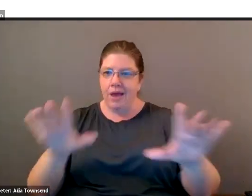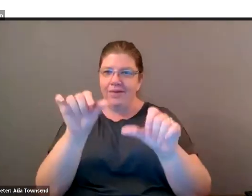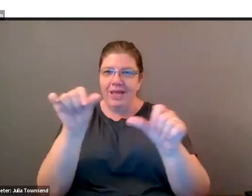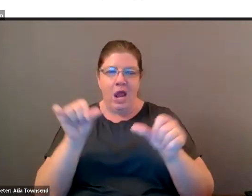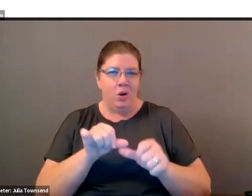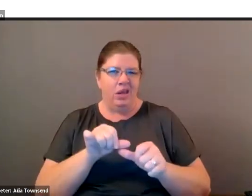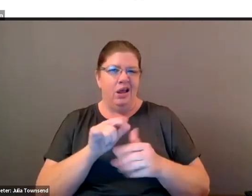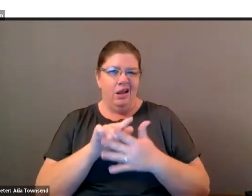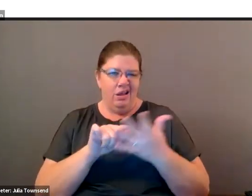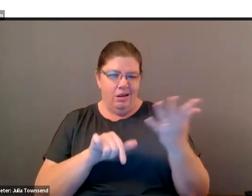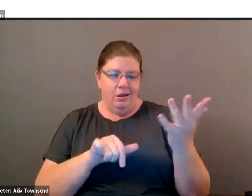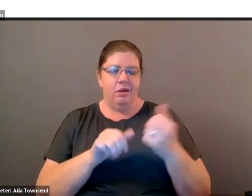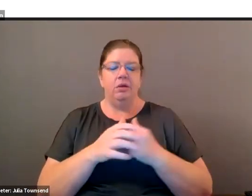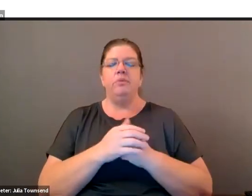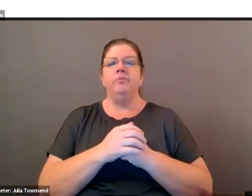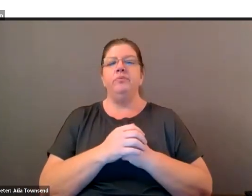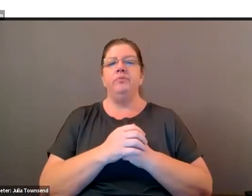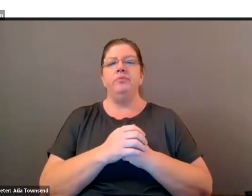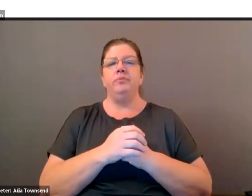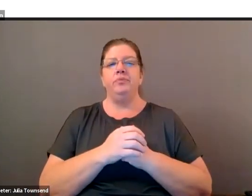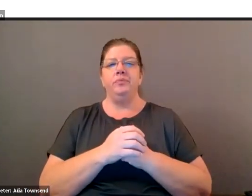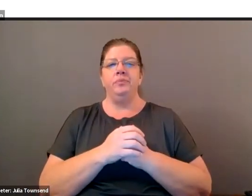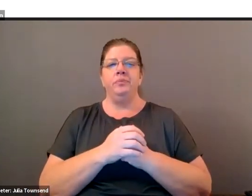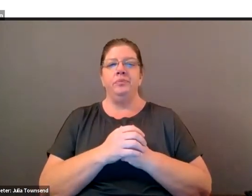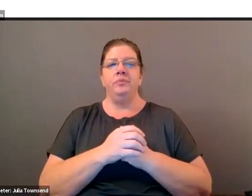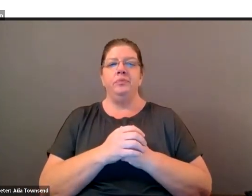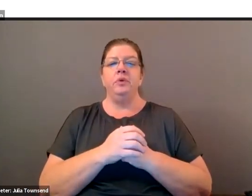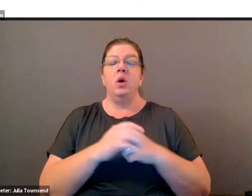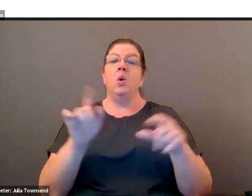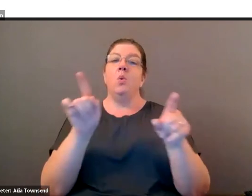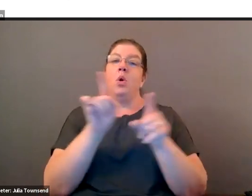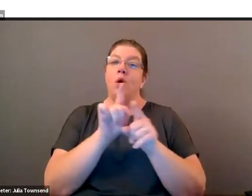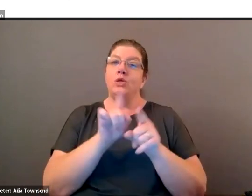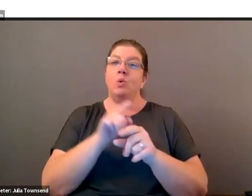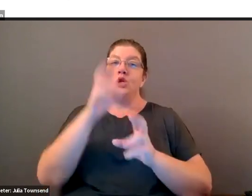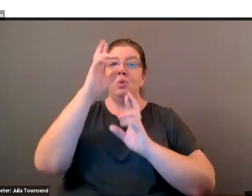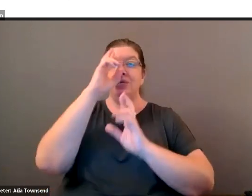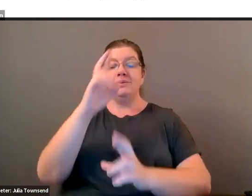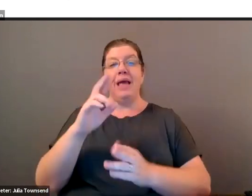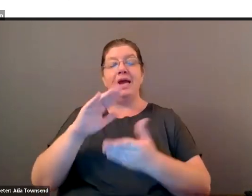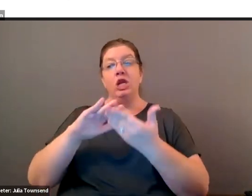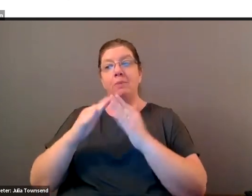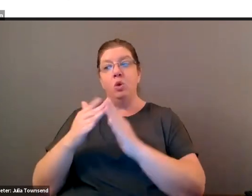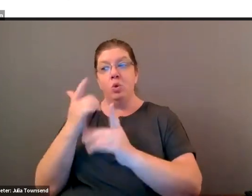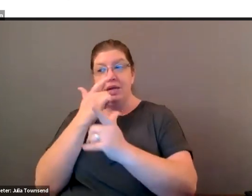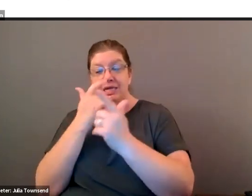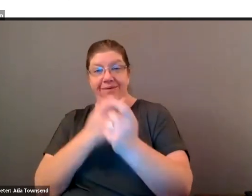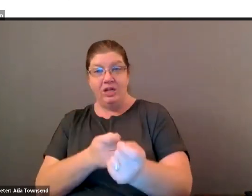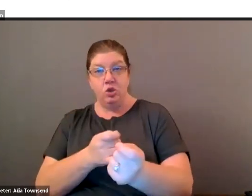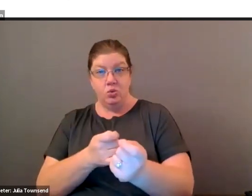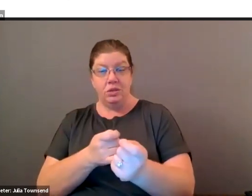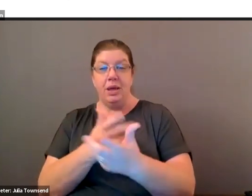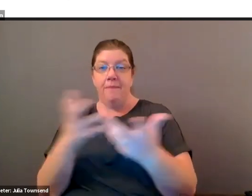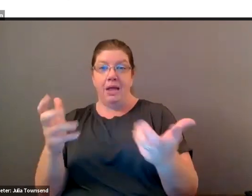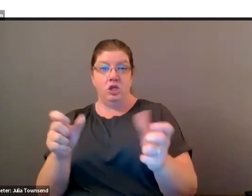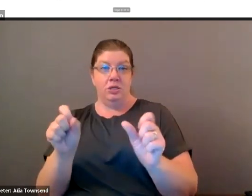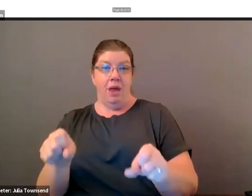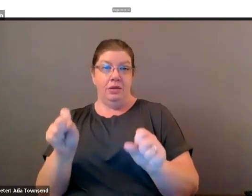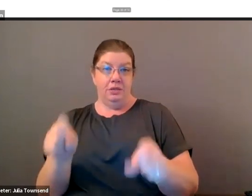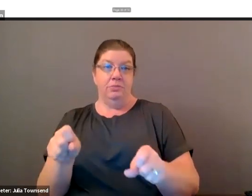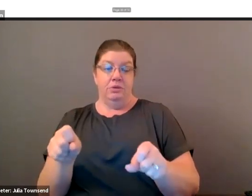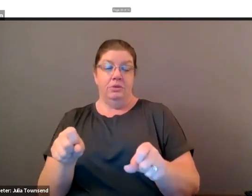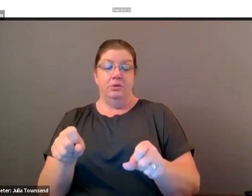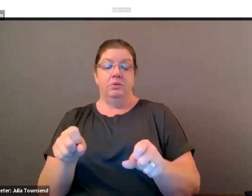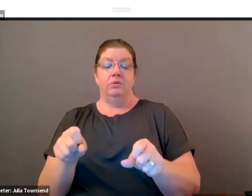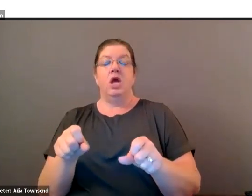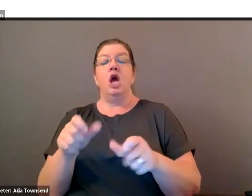things. We also want to respect communities of interest as much as possible.